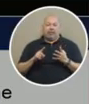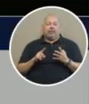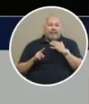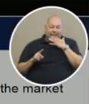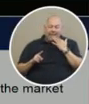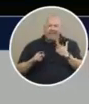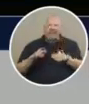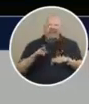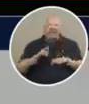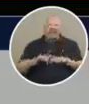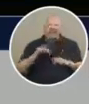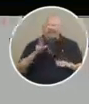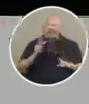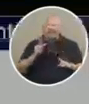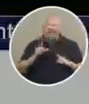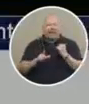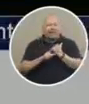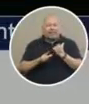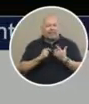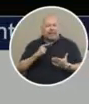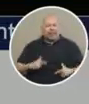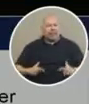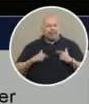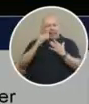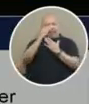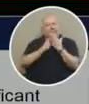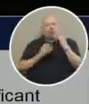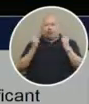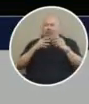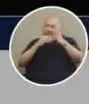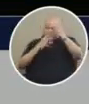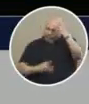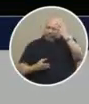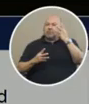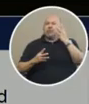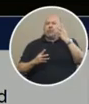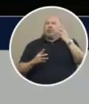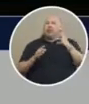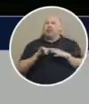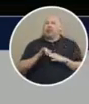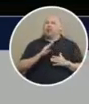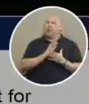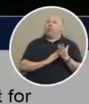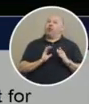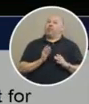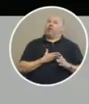centers. There's so many items that we're having to address, and